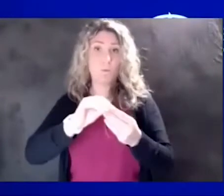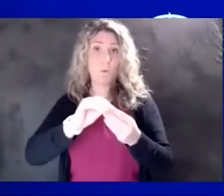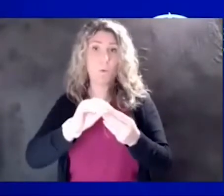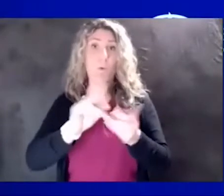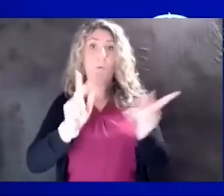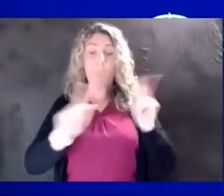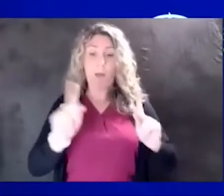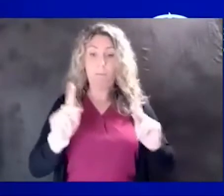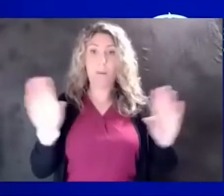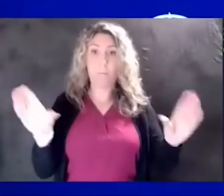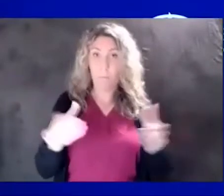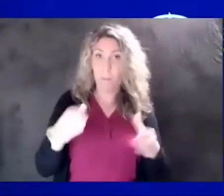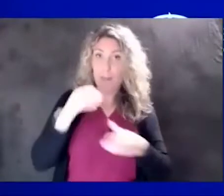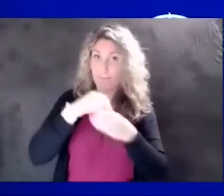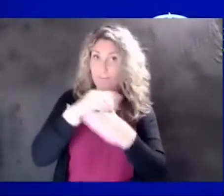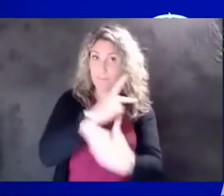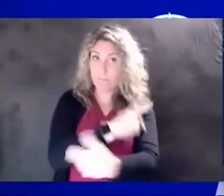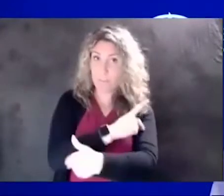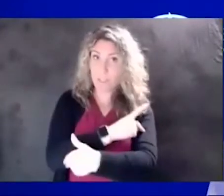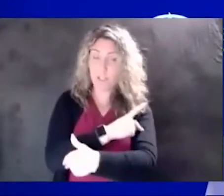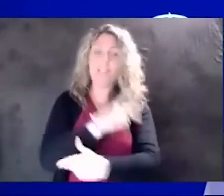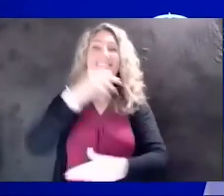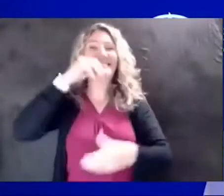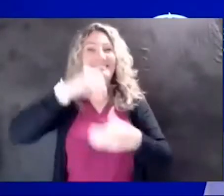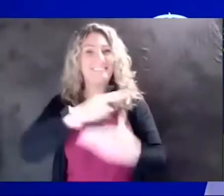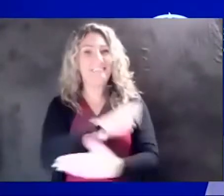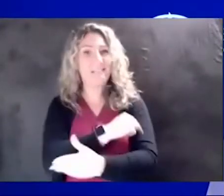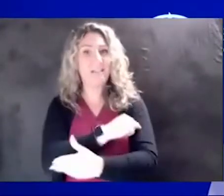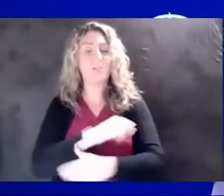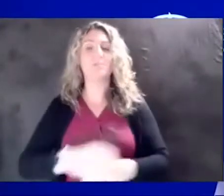of inpatients in the hospital,